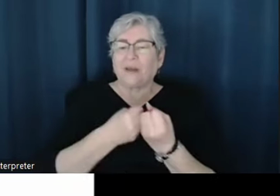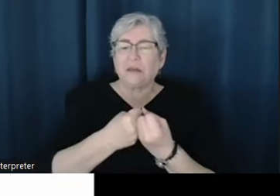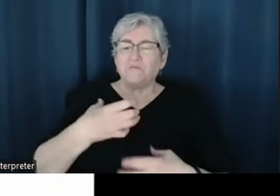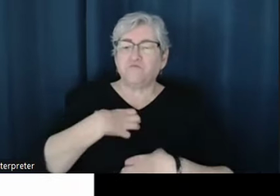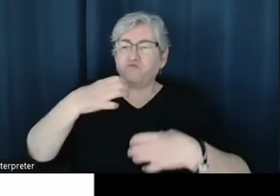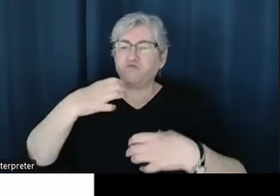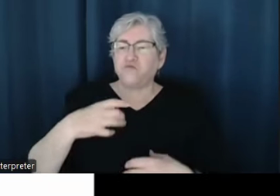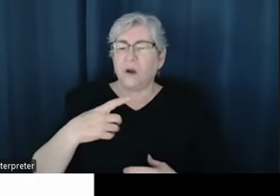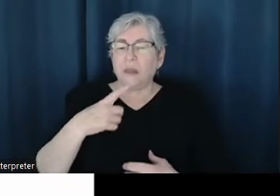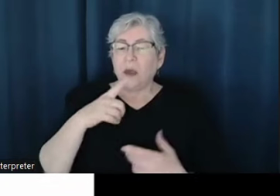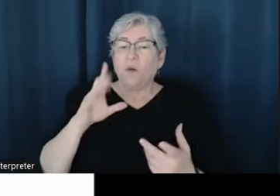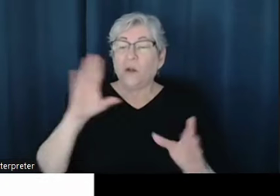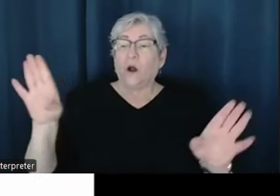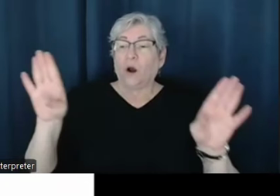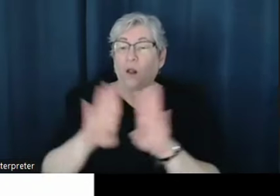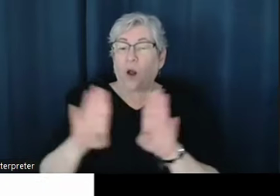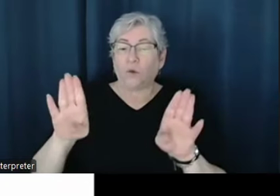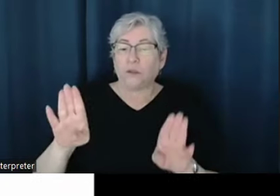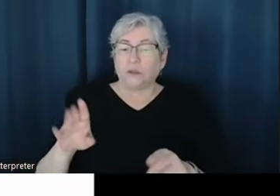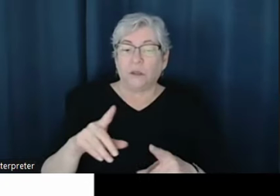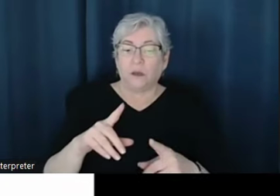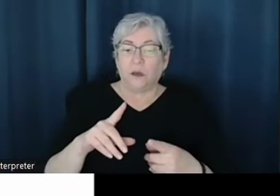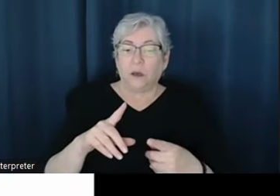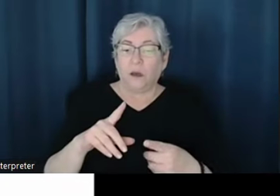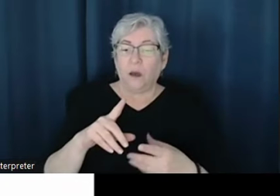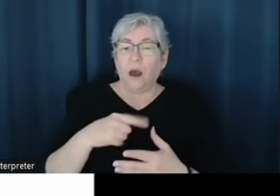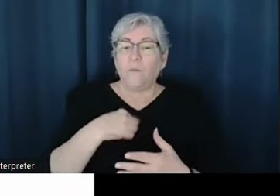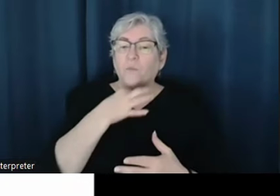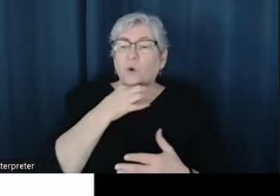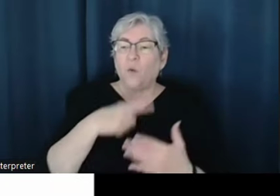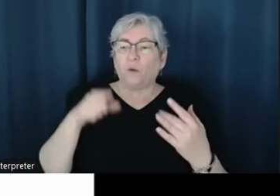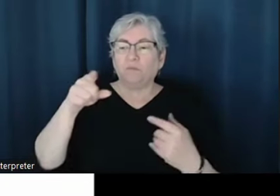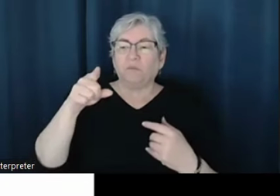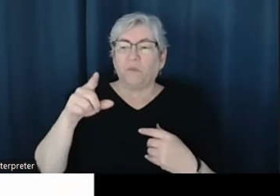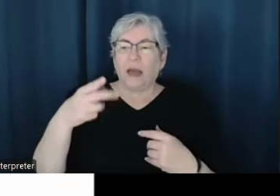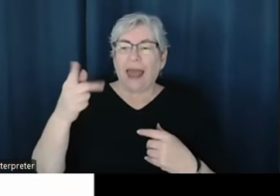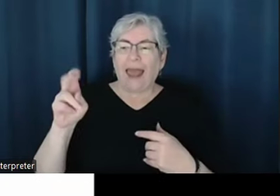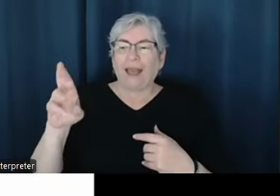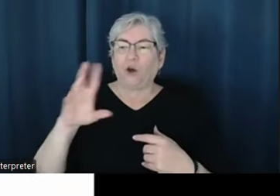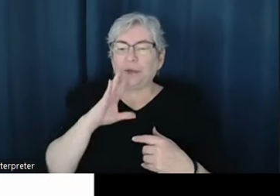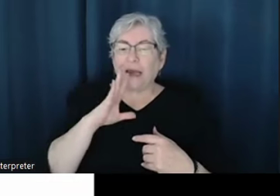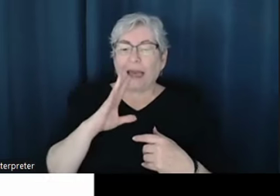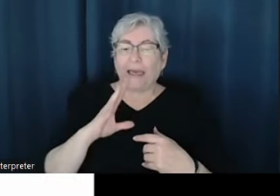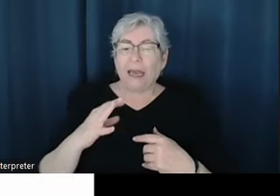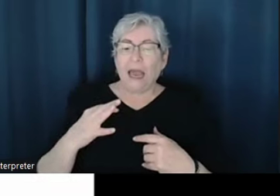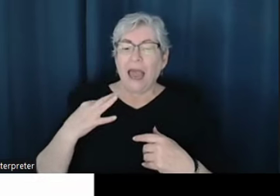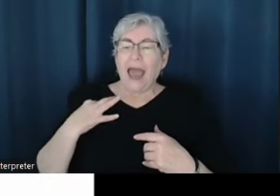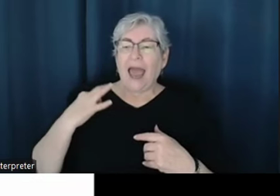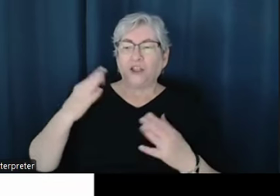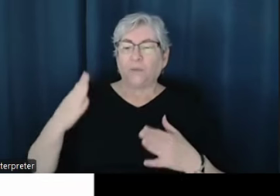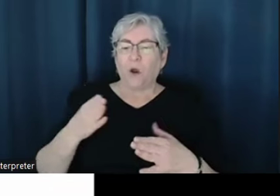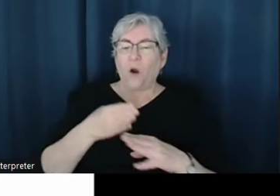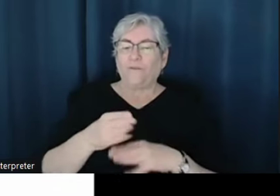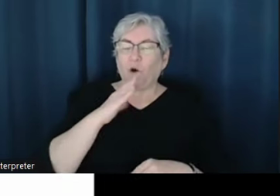this closure was, what would Ron Hager say? So an eligible person older than 21 years